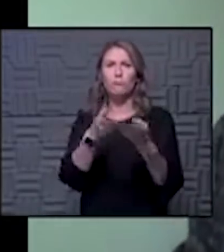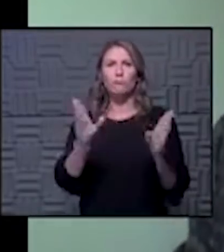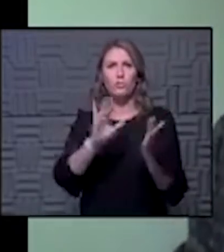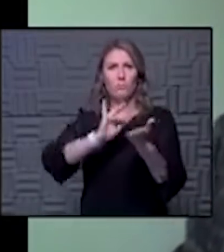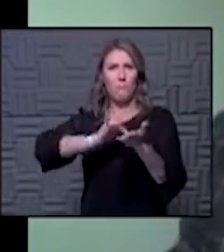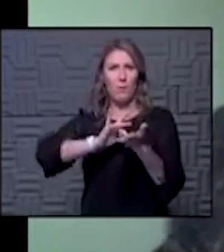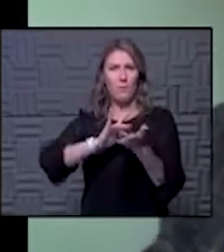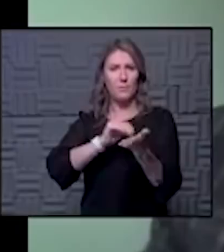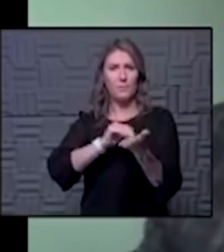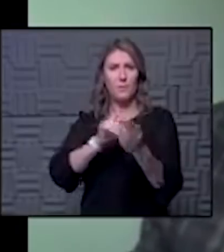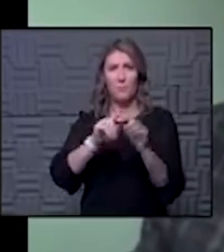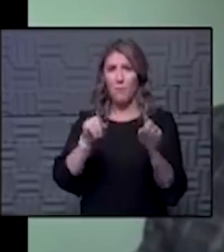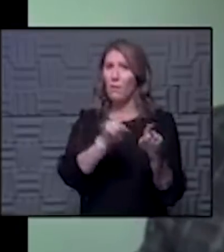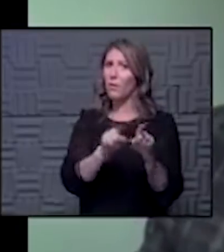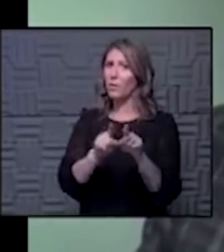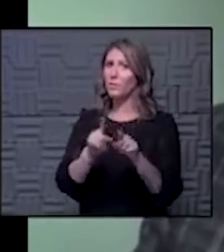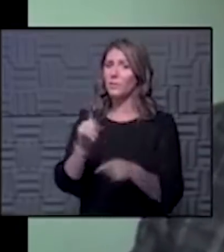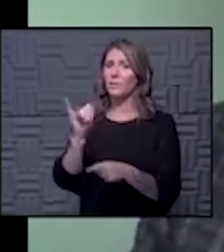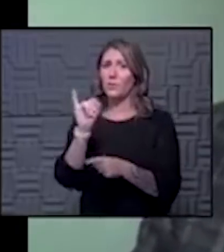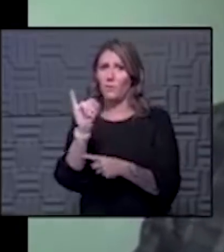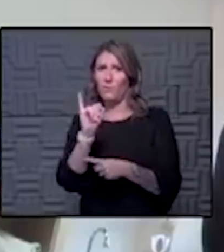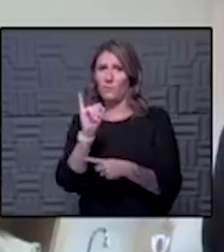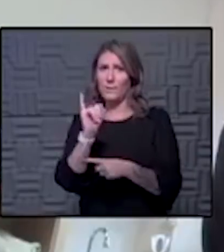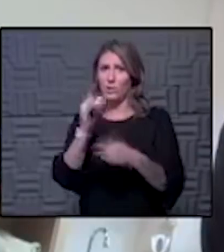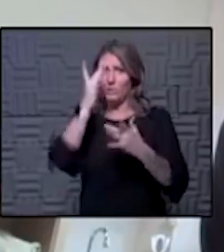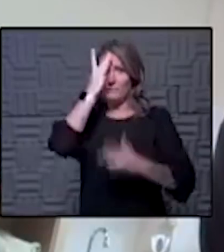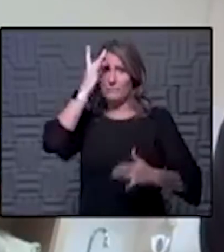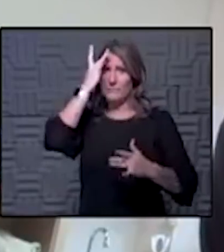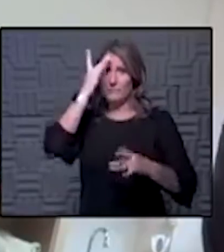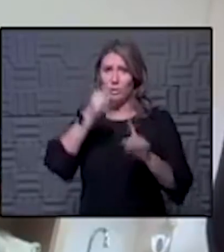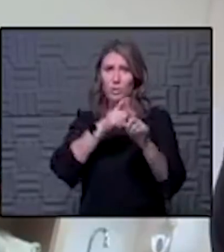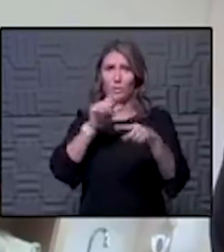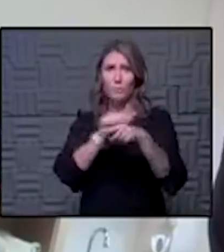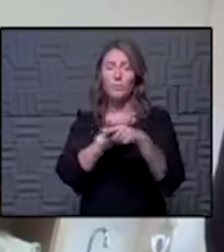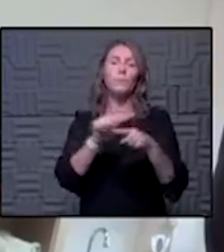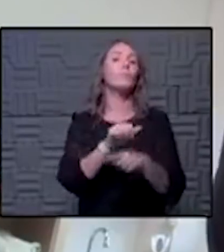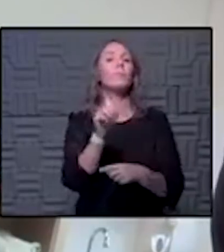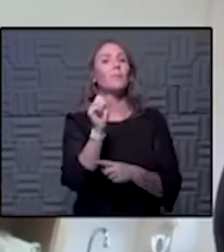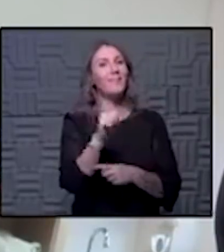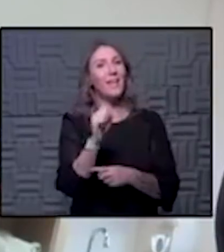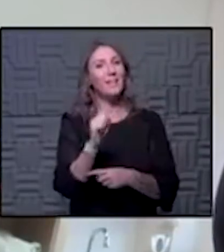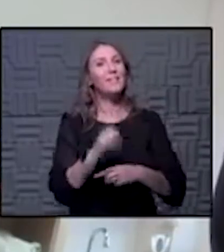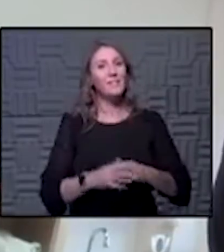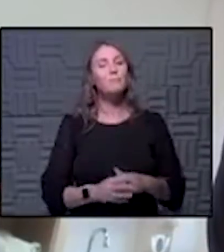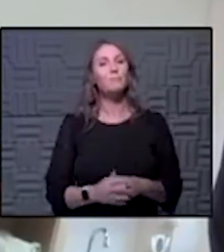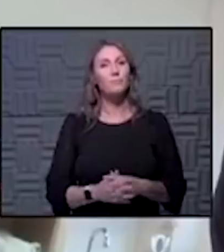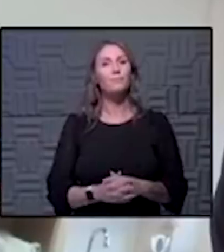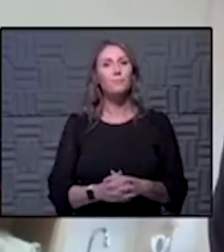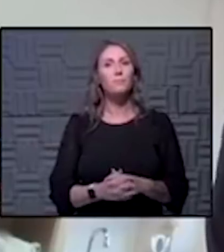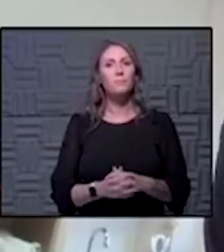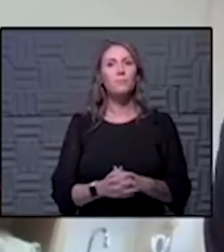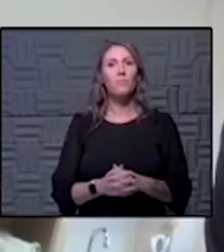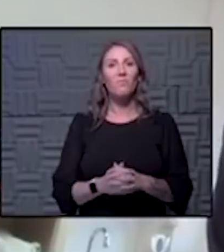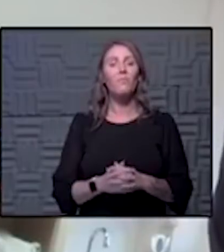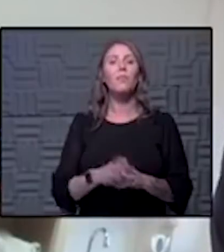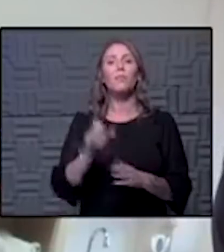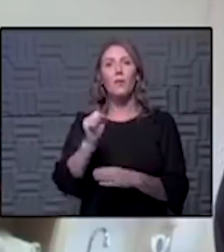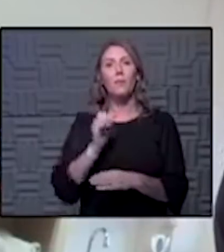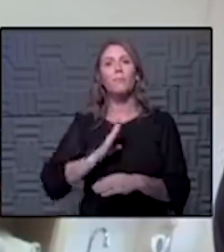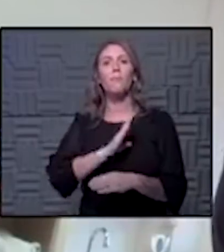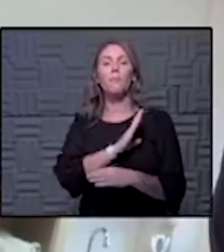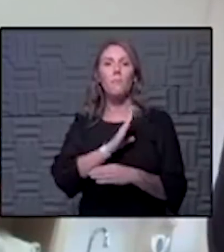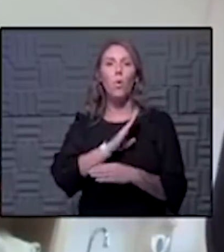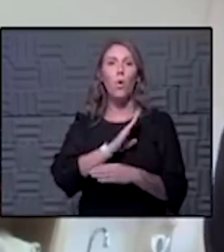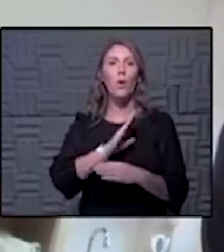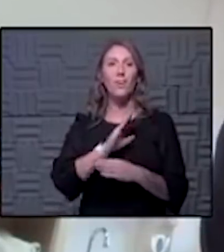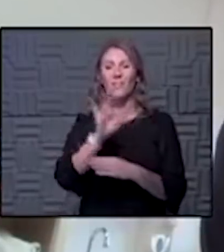aren't you also an infectious disease physician by training? Yes, I boarded in infectious disease and internal